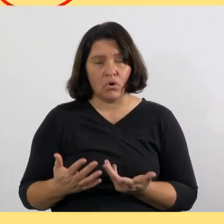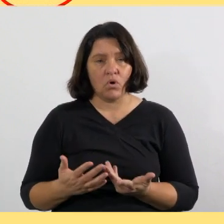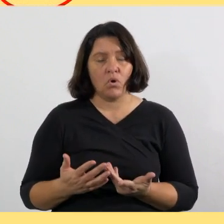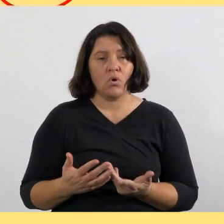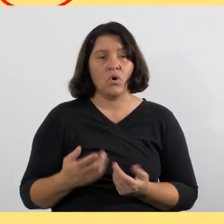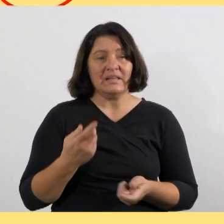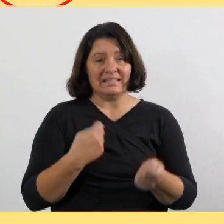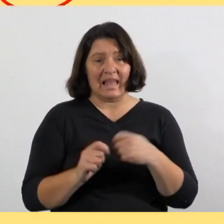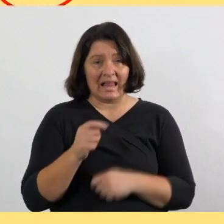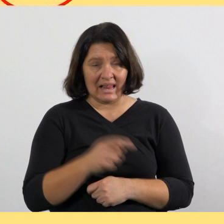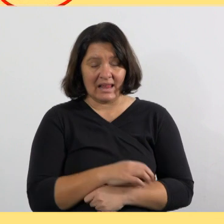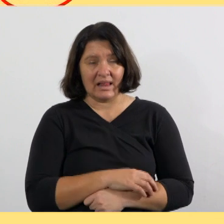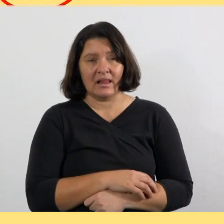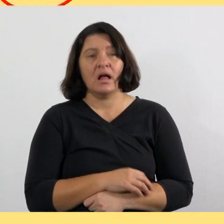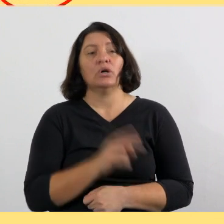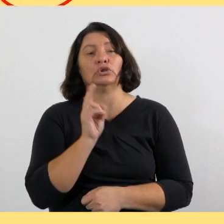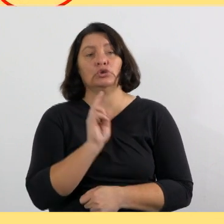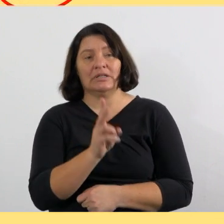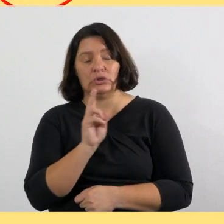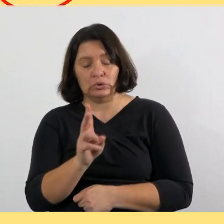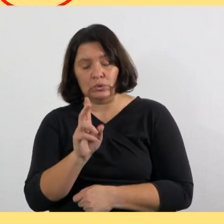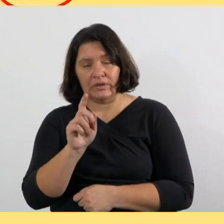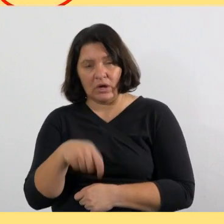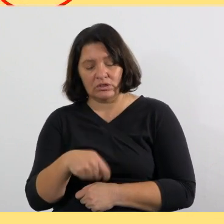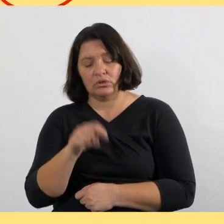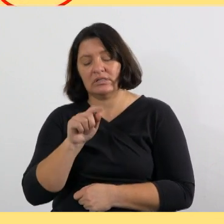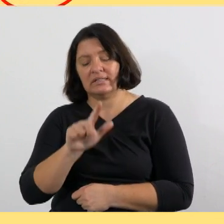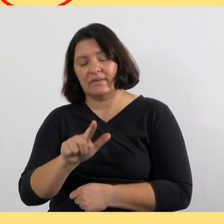22,720. So my sales here will be